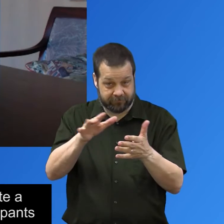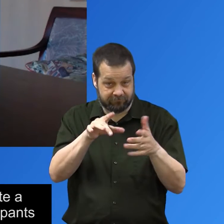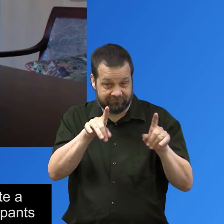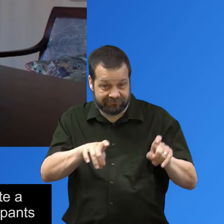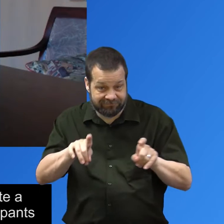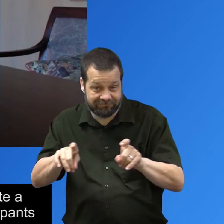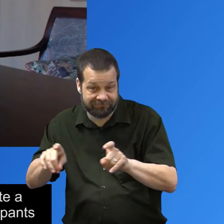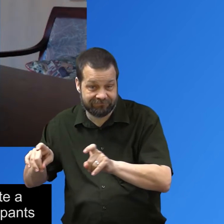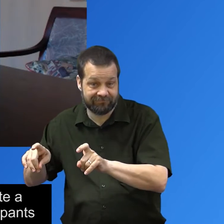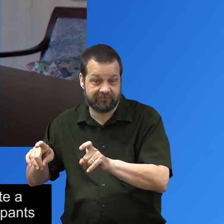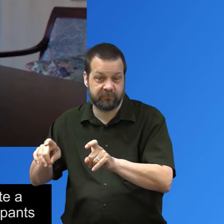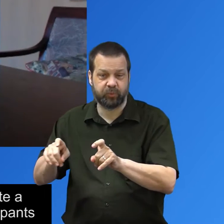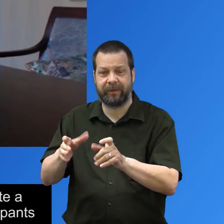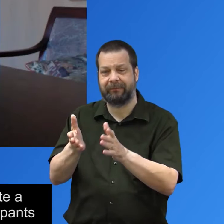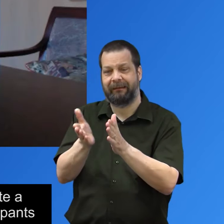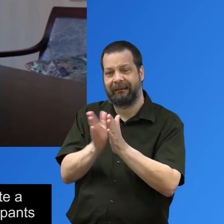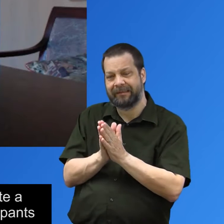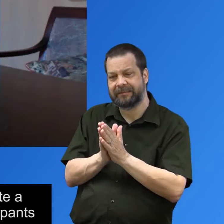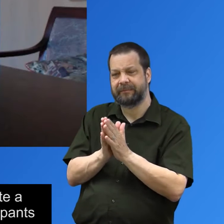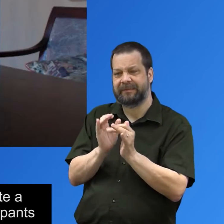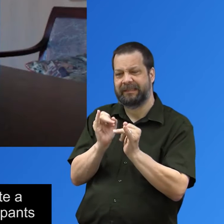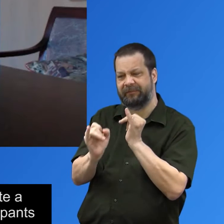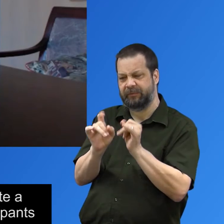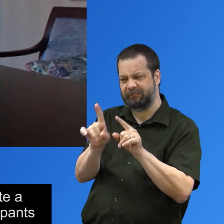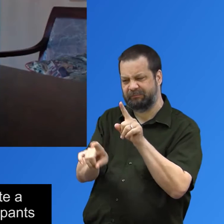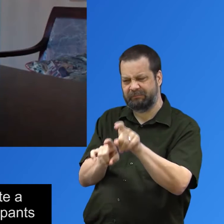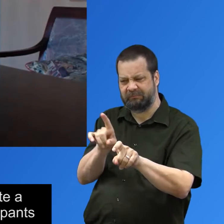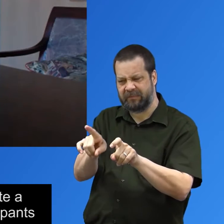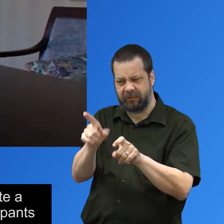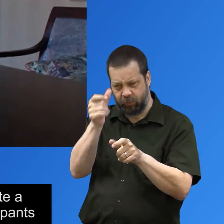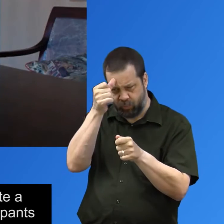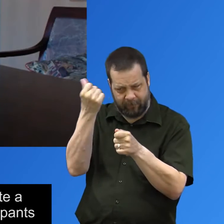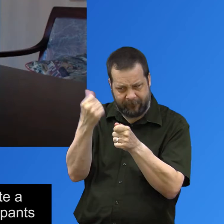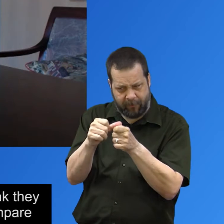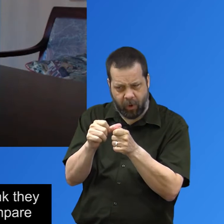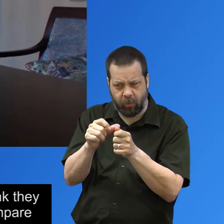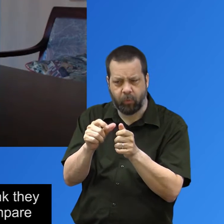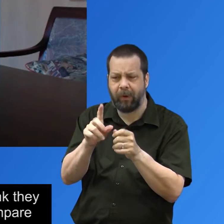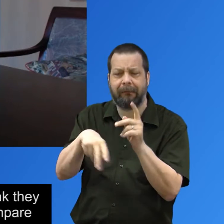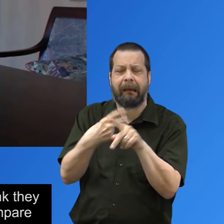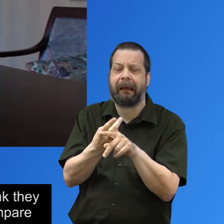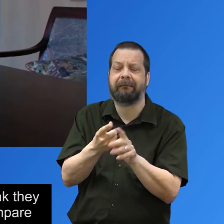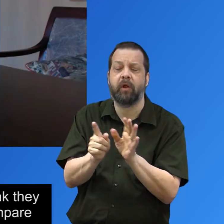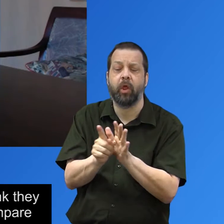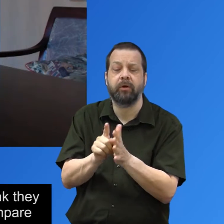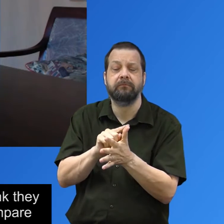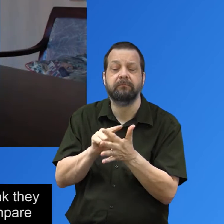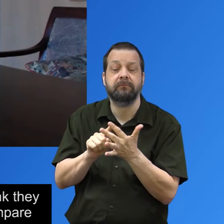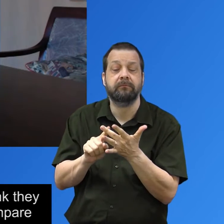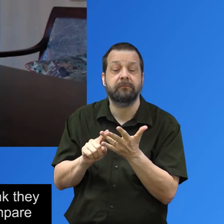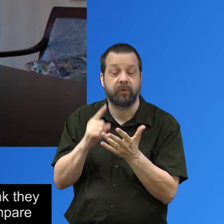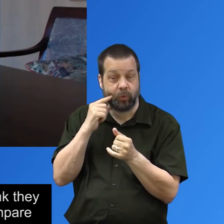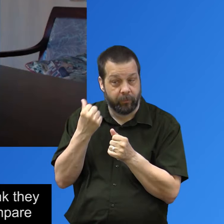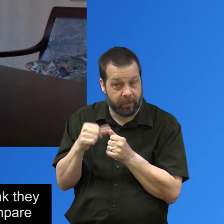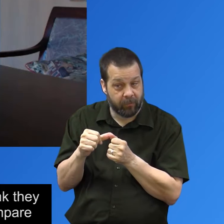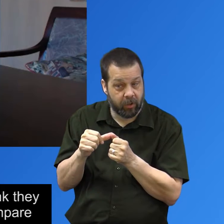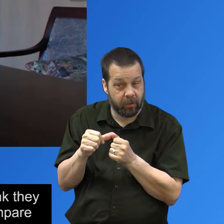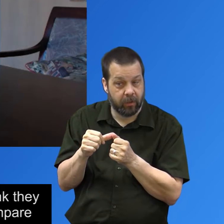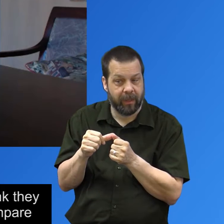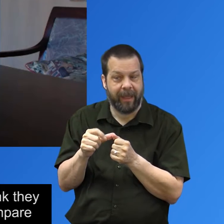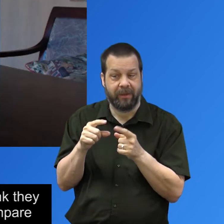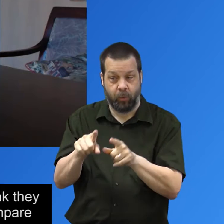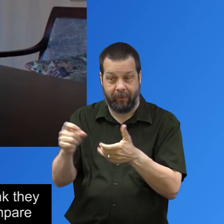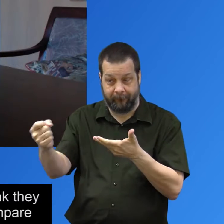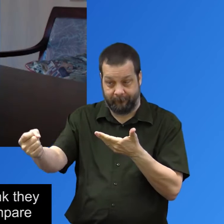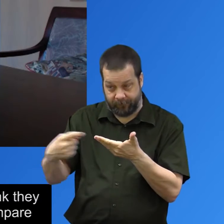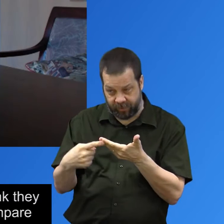At the end of the study, we complete a prompted recall interview where we ask the participants to recollect what alerts they noticed and what they